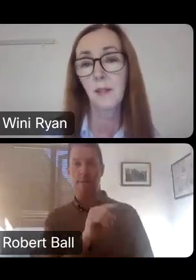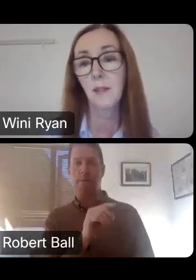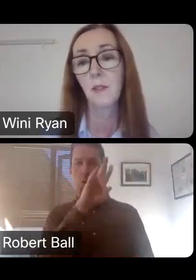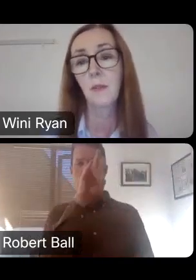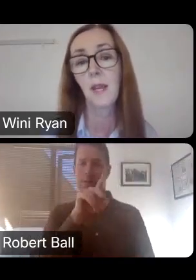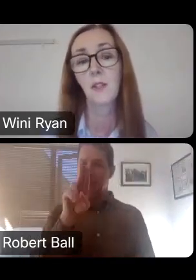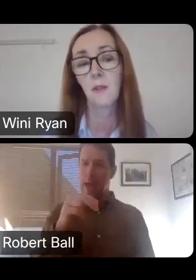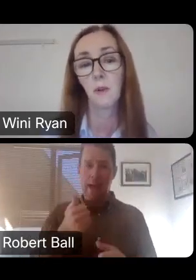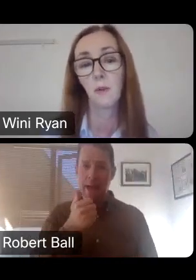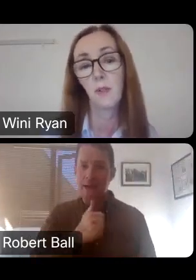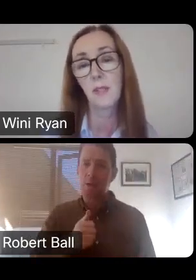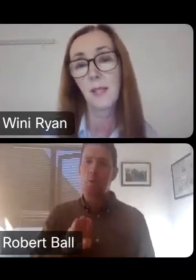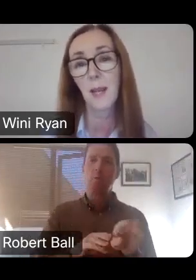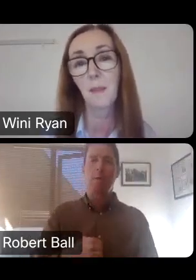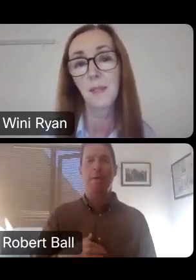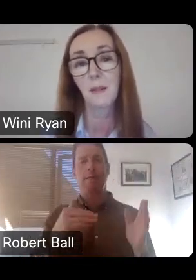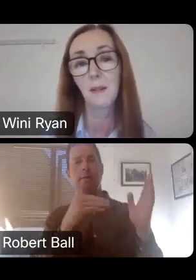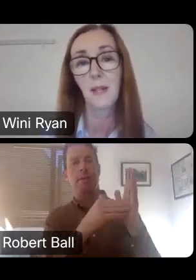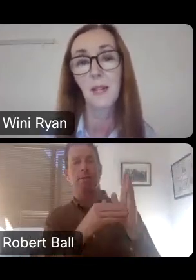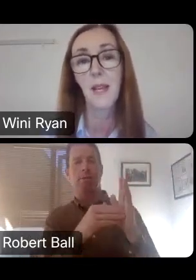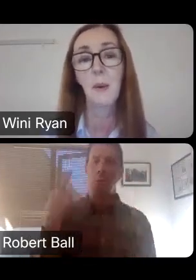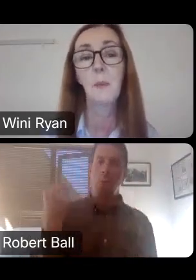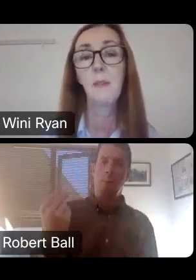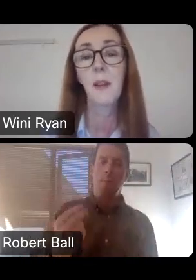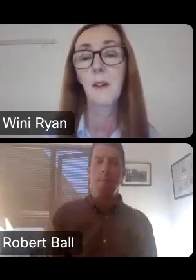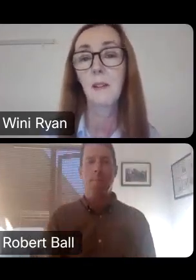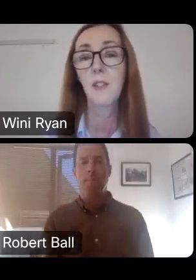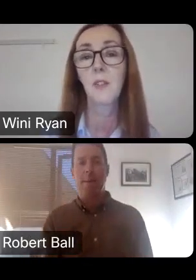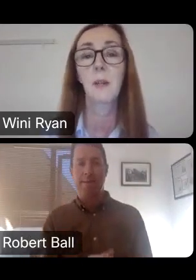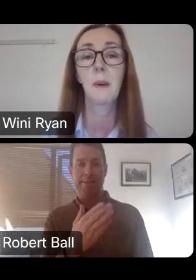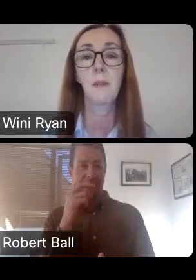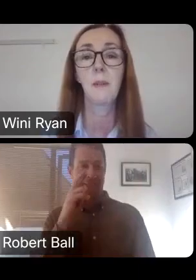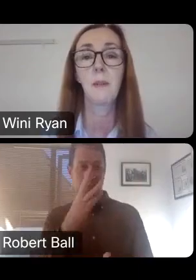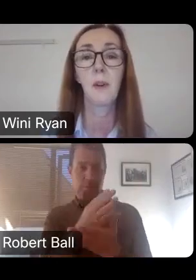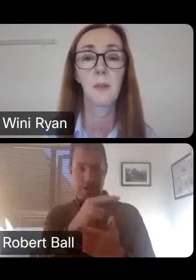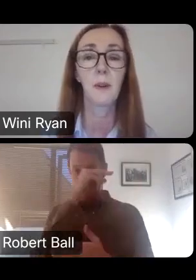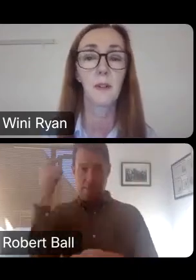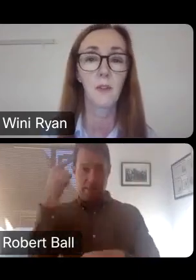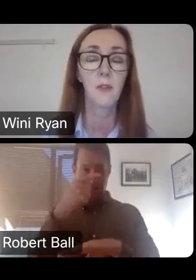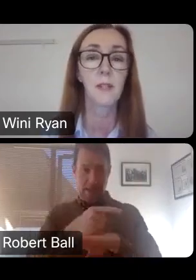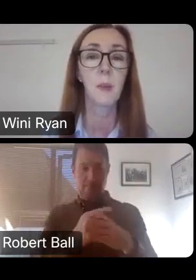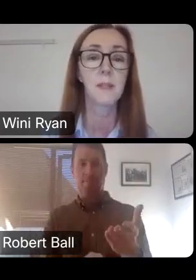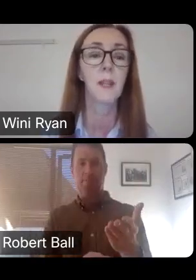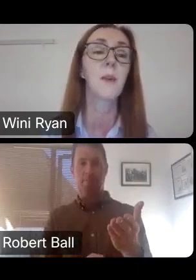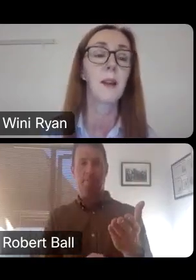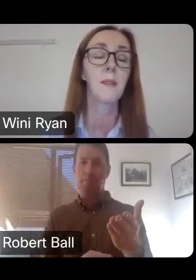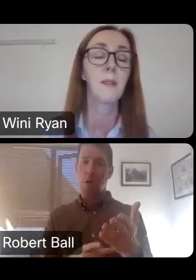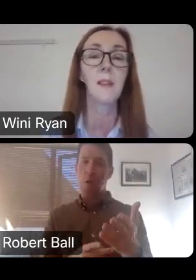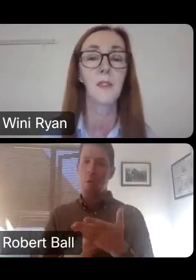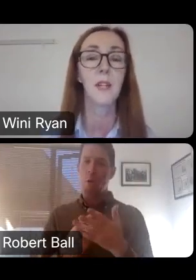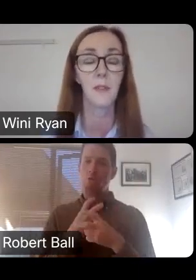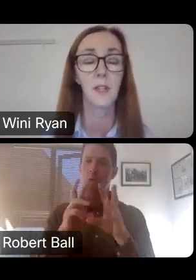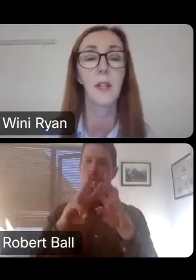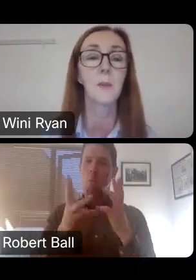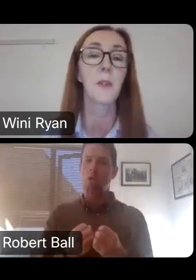be answered with a yes or a no. So you see examples here on screen. What we find very interesting when we run workshops around the country is people say, oh yeah, they can give you